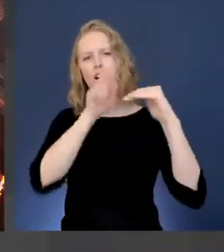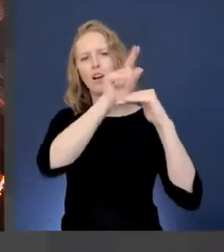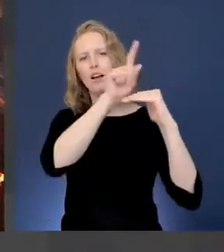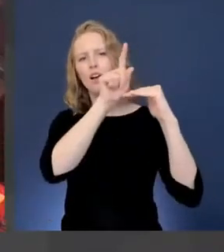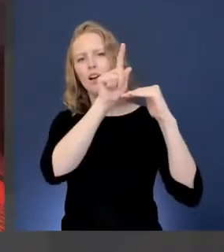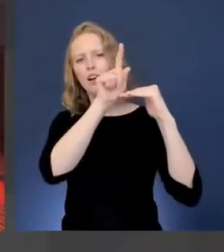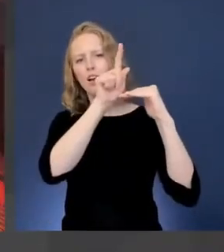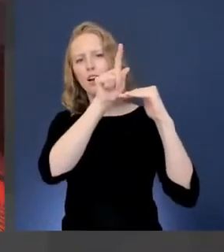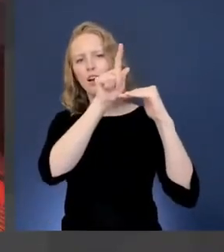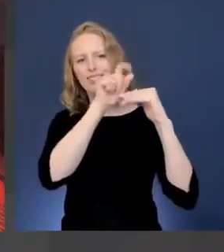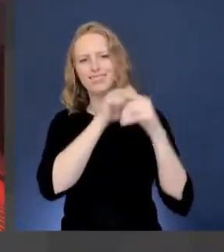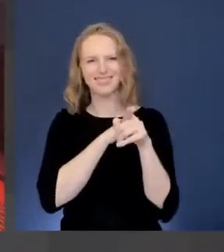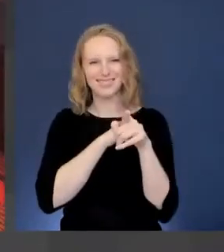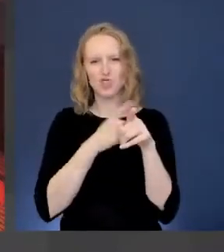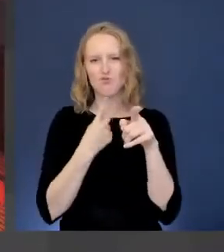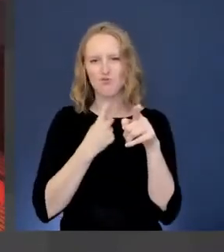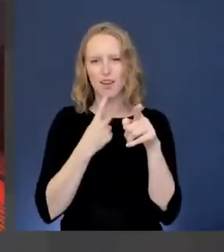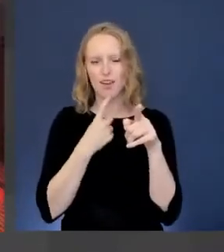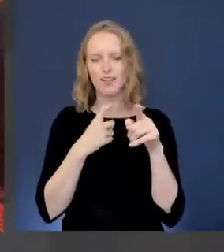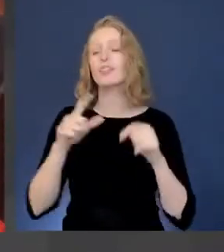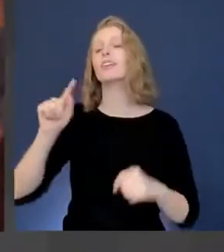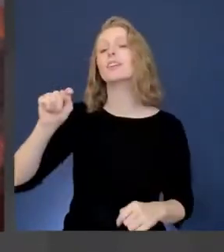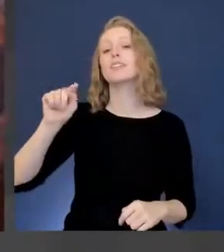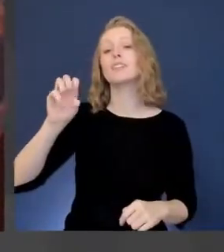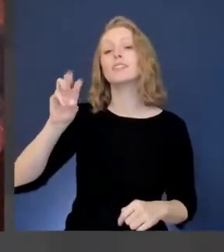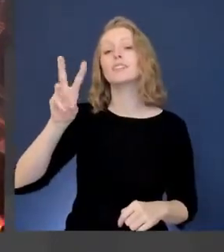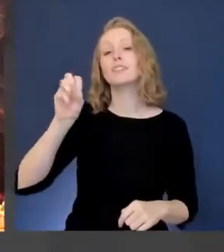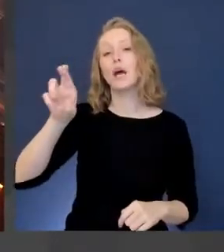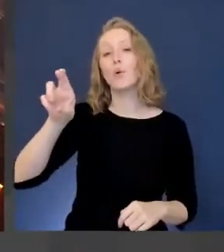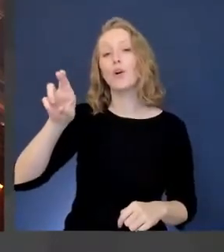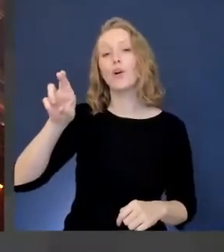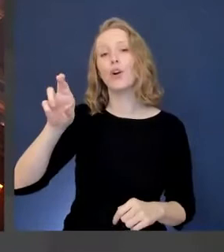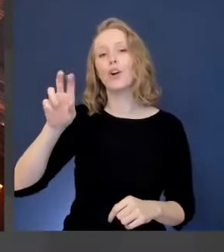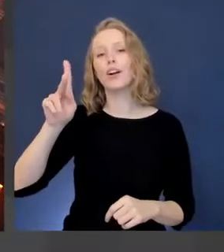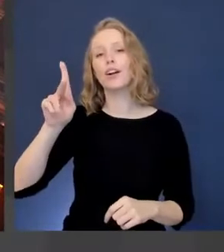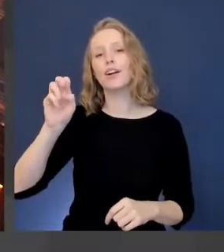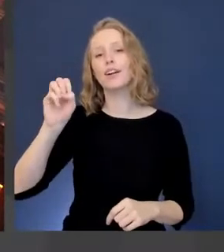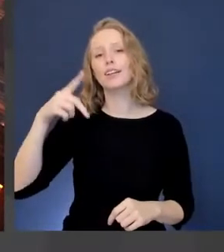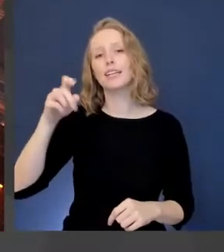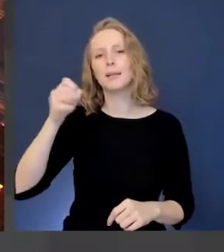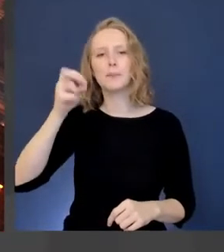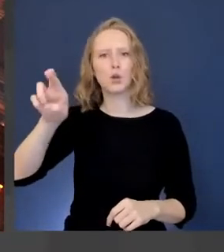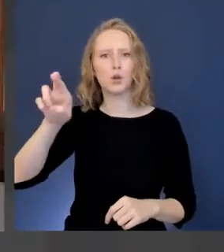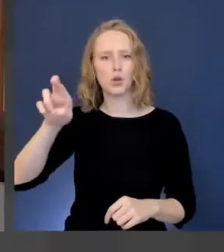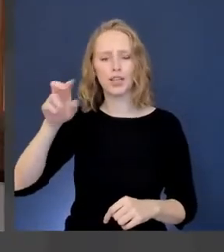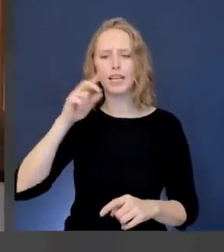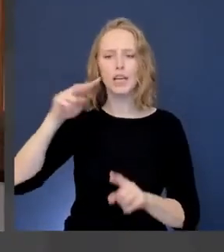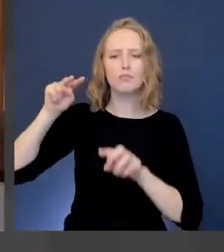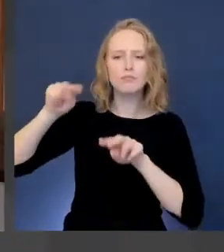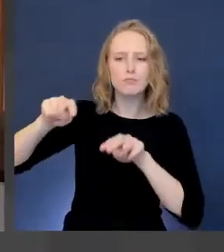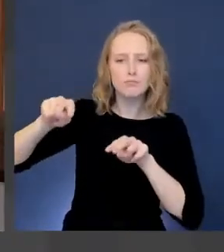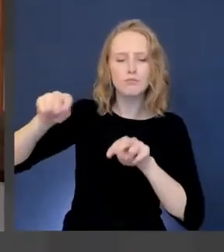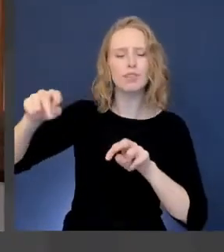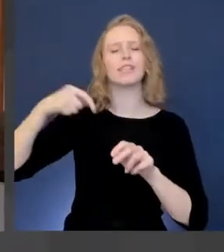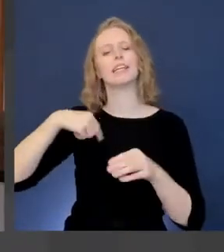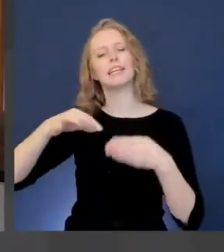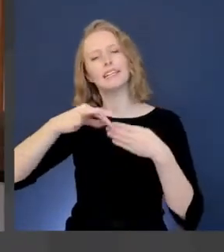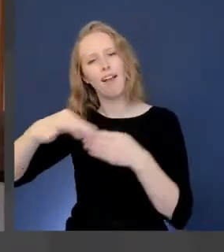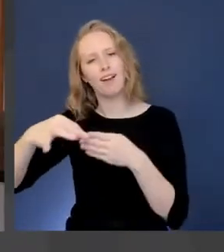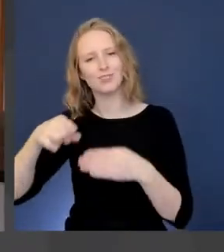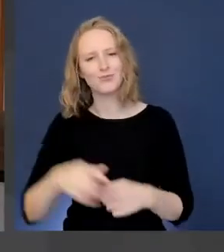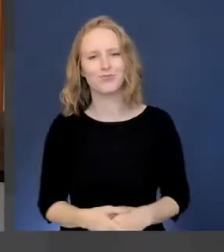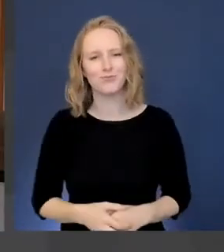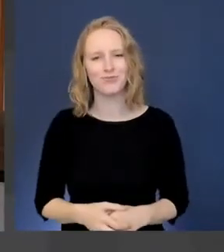Very cool. Yeah, that's a character that will guide you through the tower and yeah, will guide you around and ooh. Wow, JP